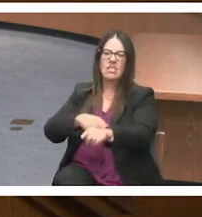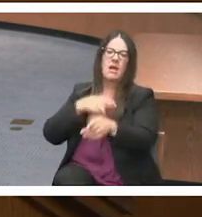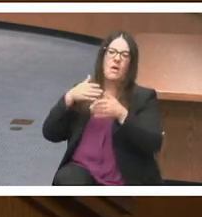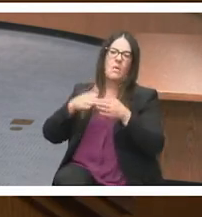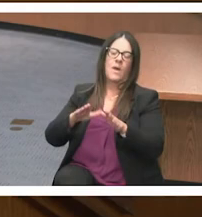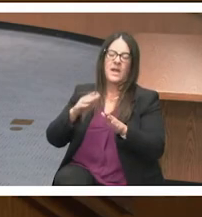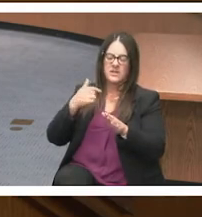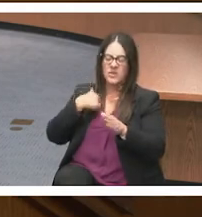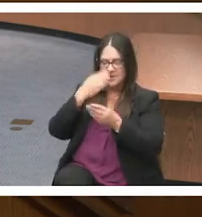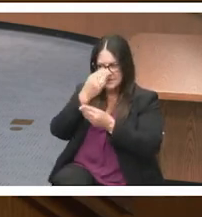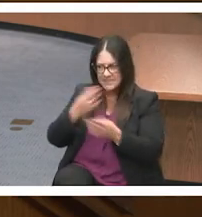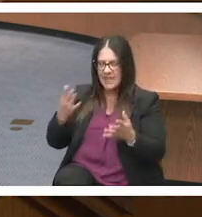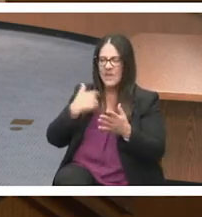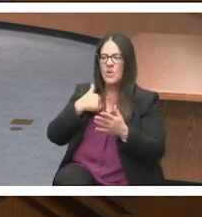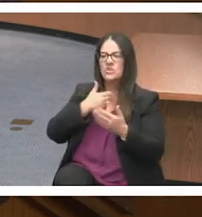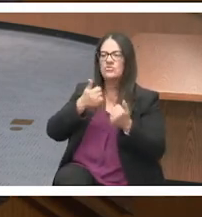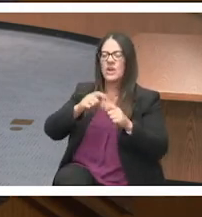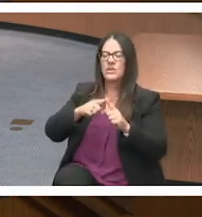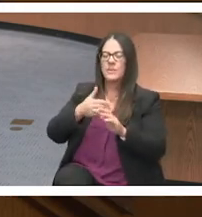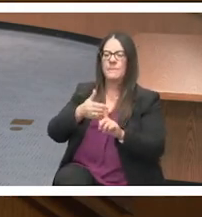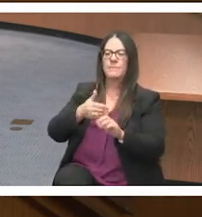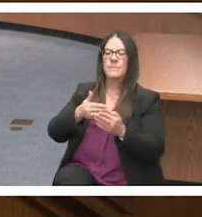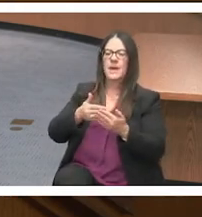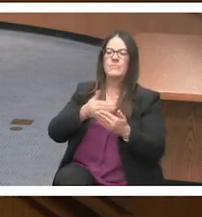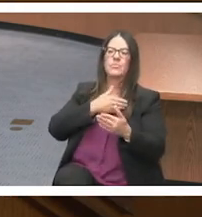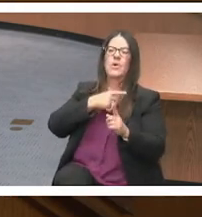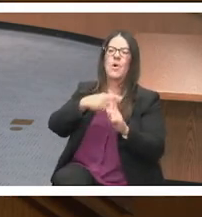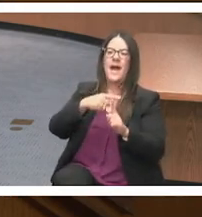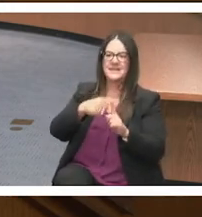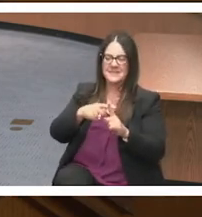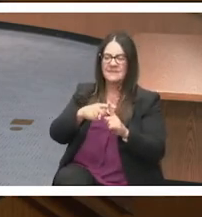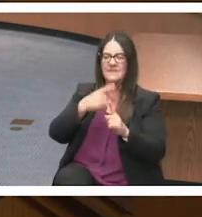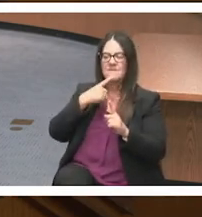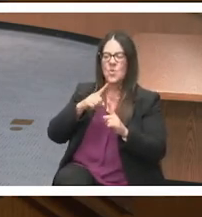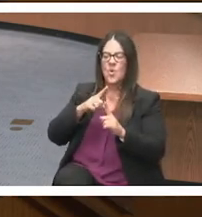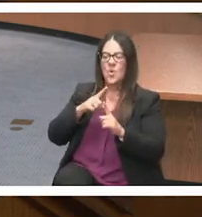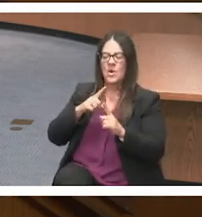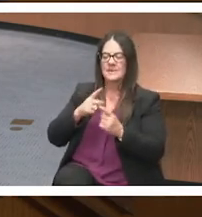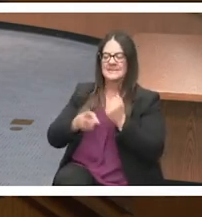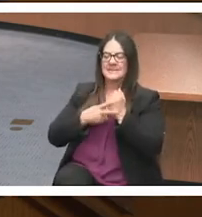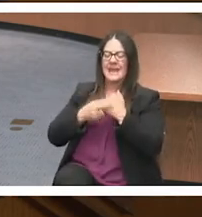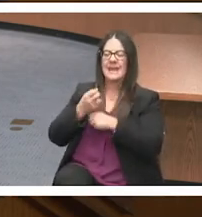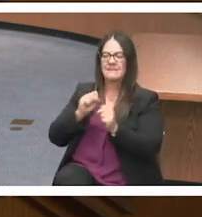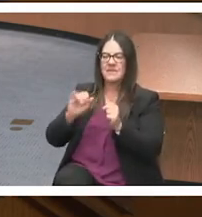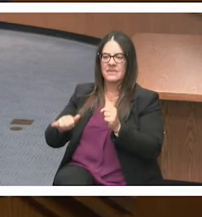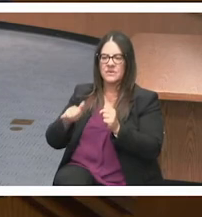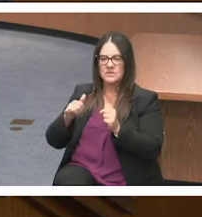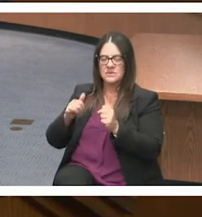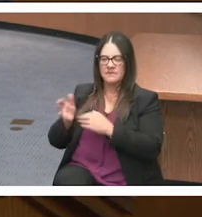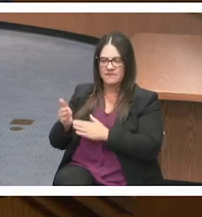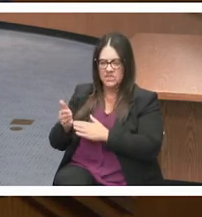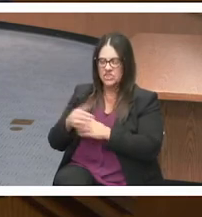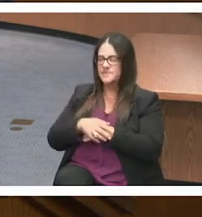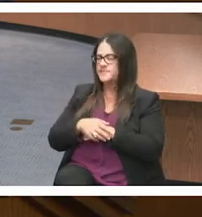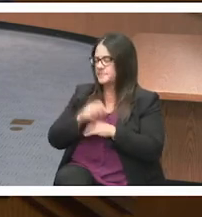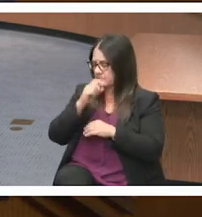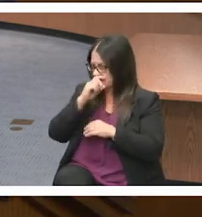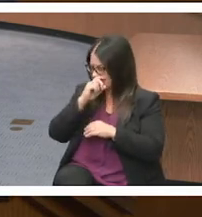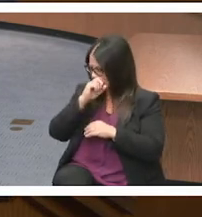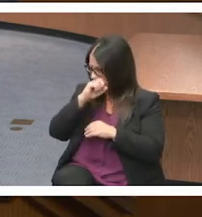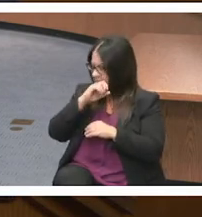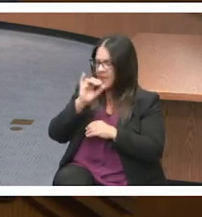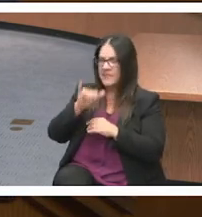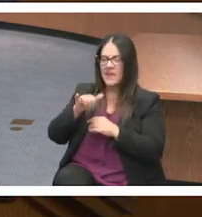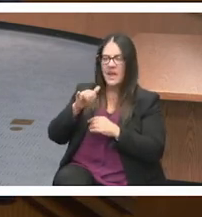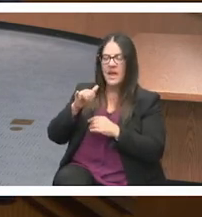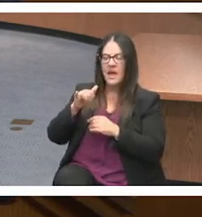we are trying to be proactive to recover these species. And our own take is the regulation litigation cycle has failed